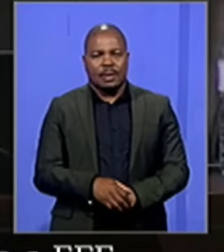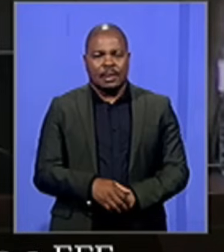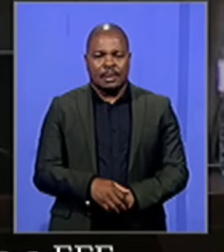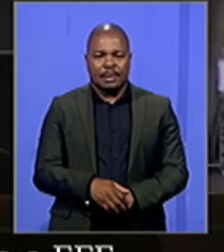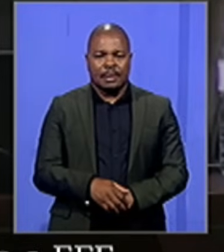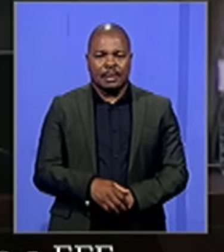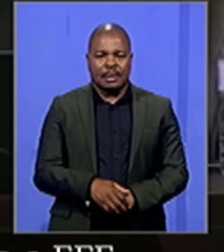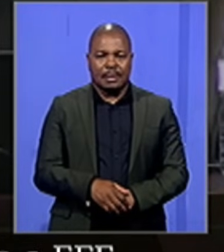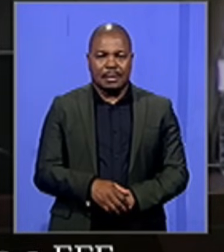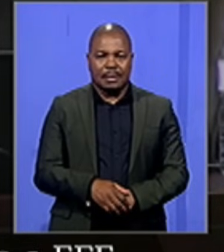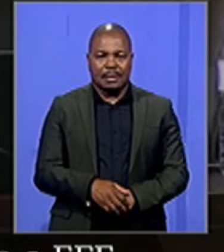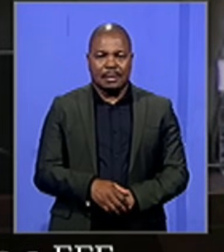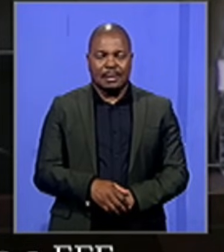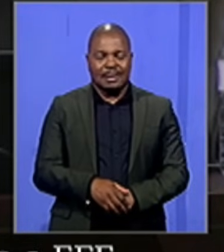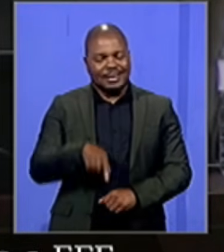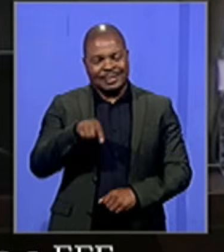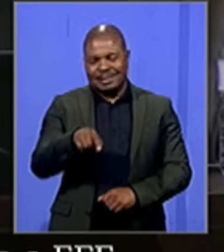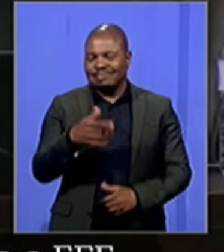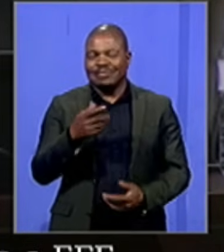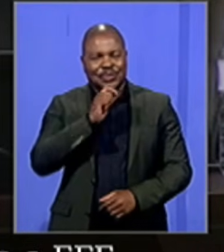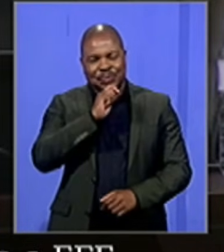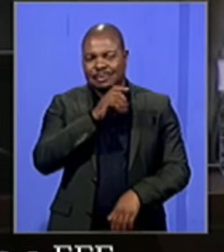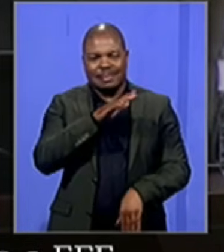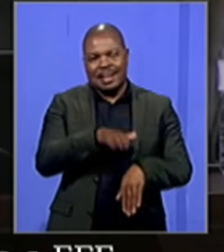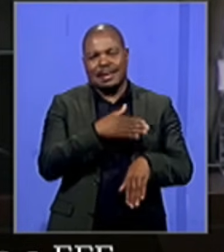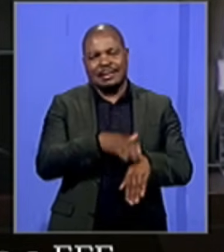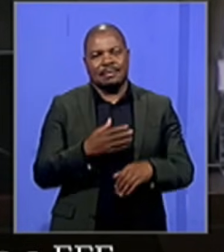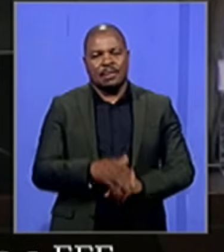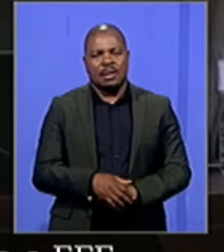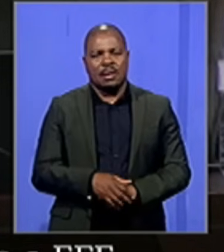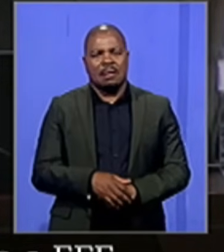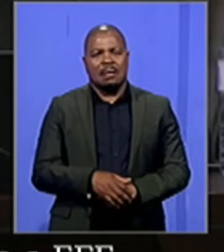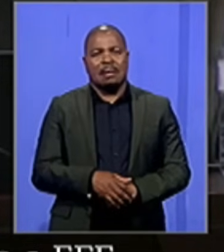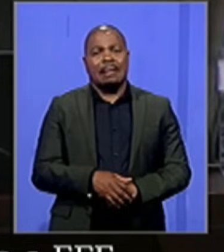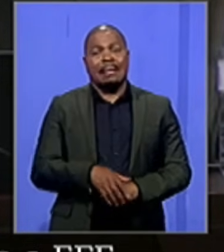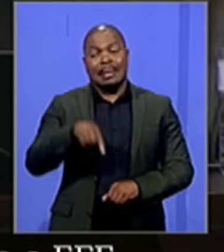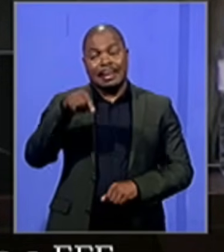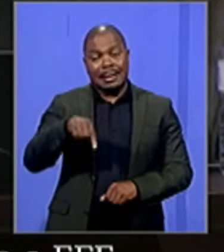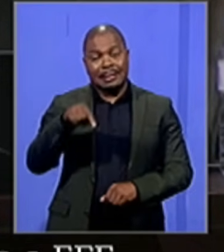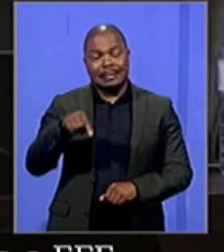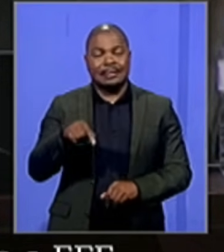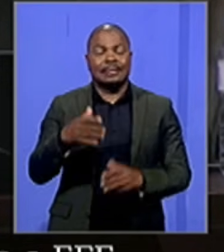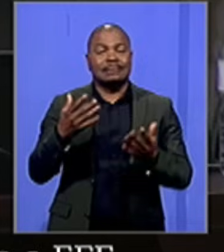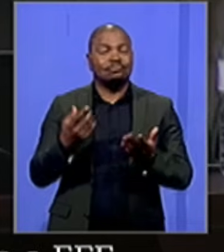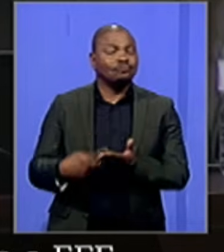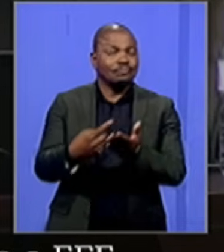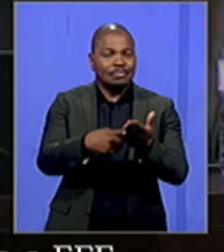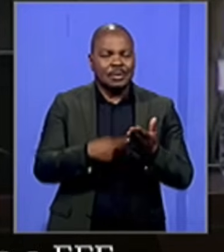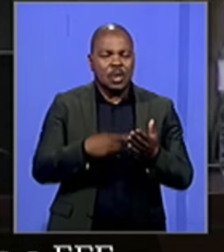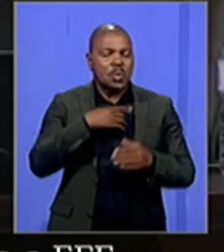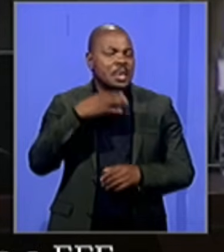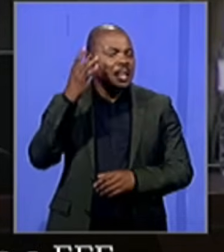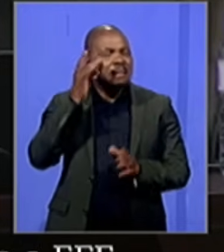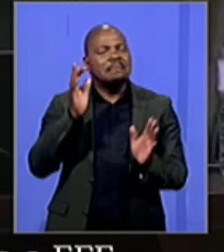is too little, too late. We've heard in this debate how many